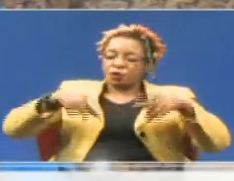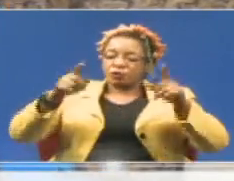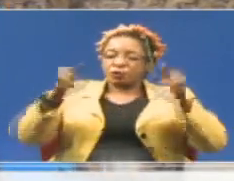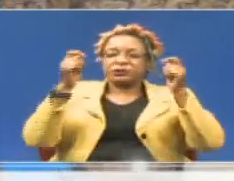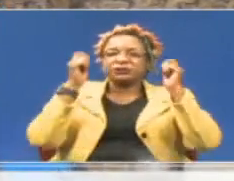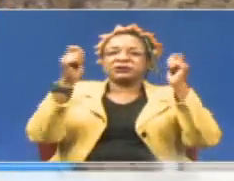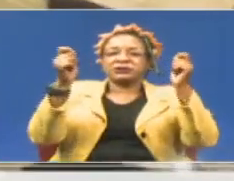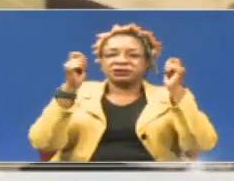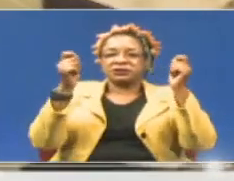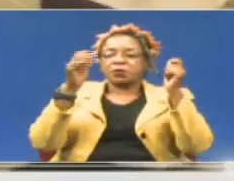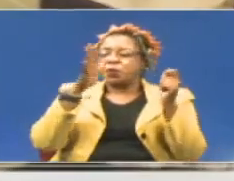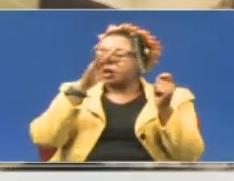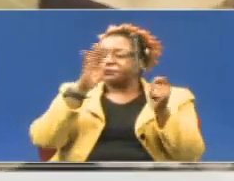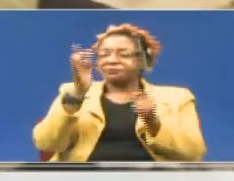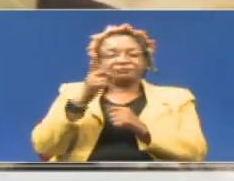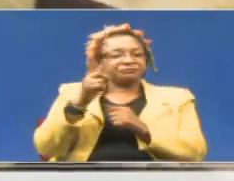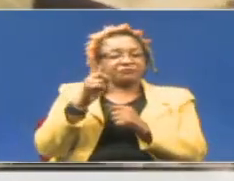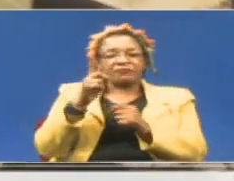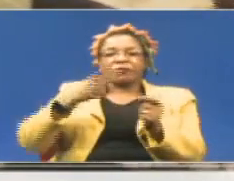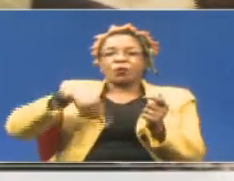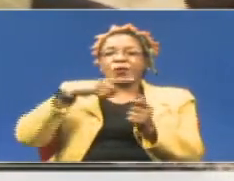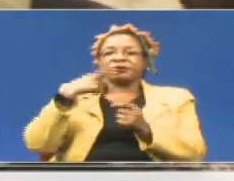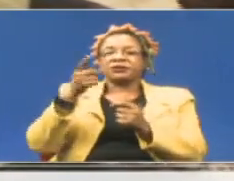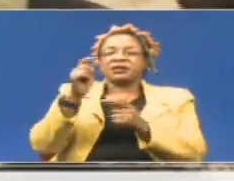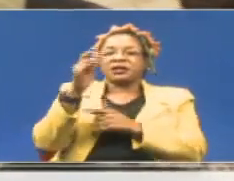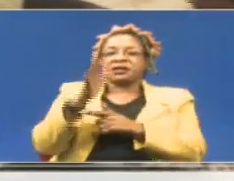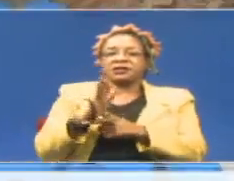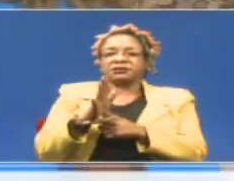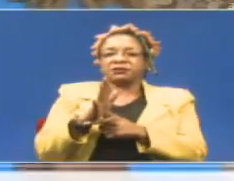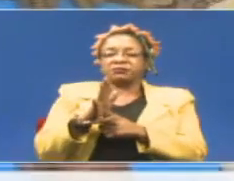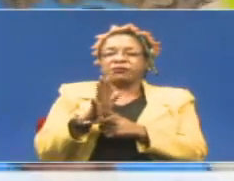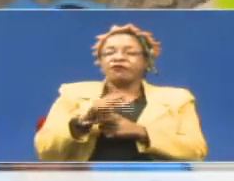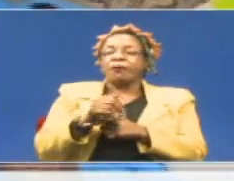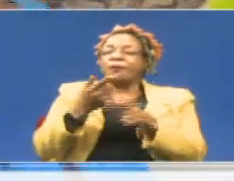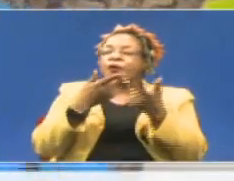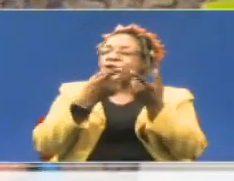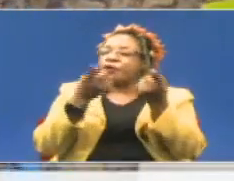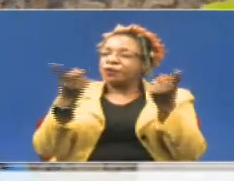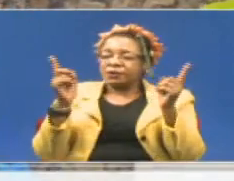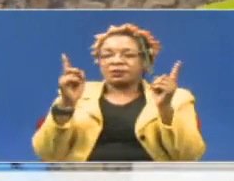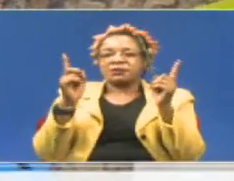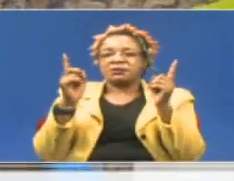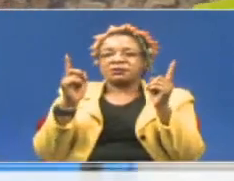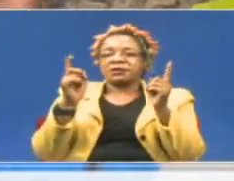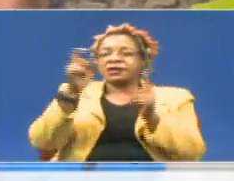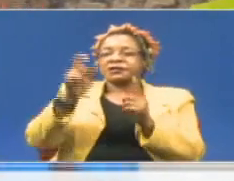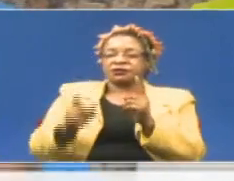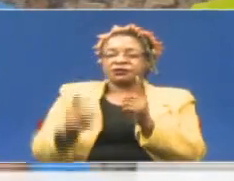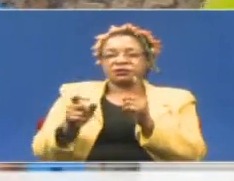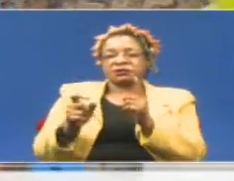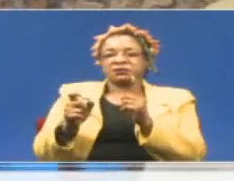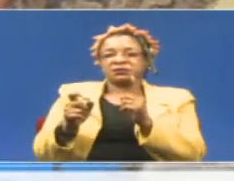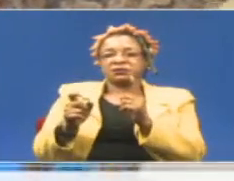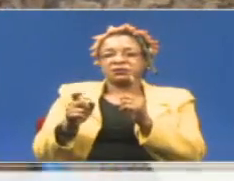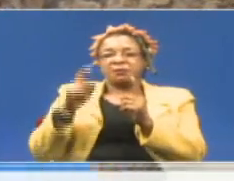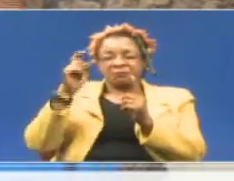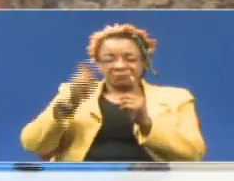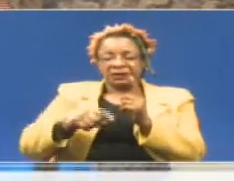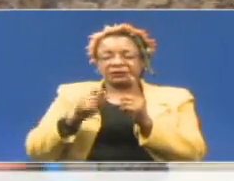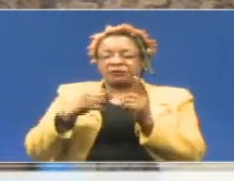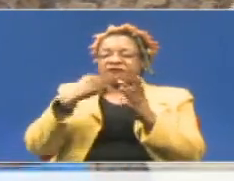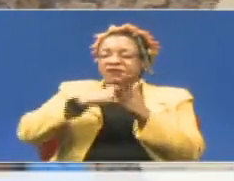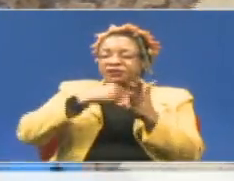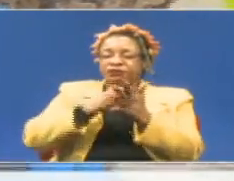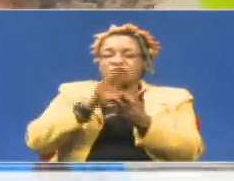not lying to you. So we are telling Kenyans from all regions to team up and fight for